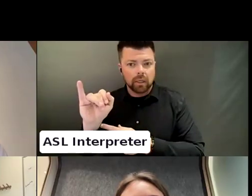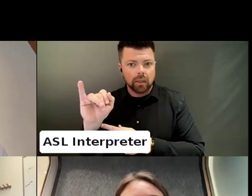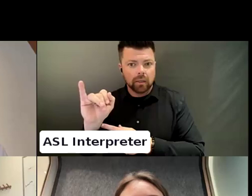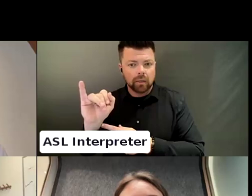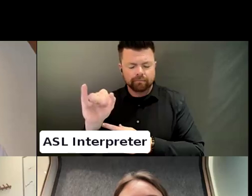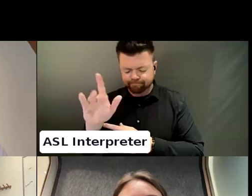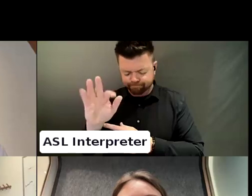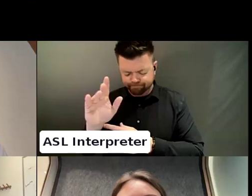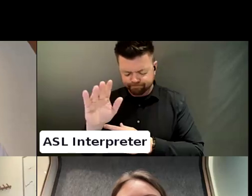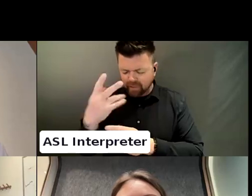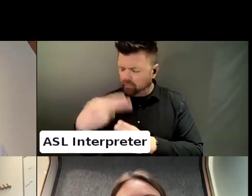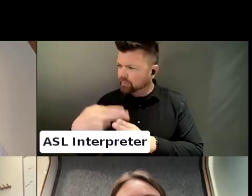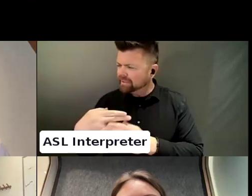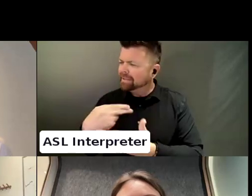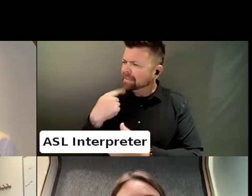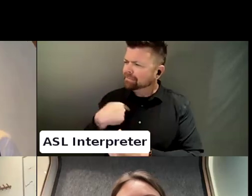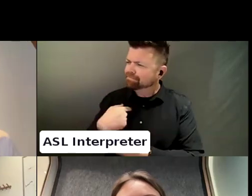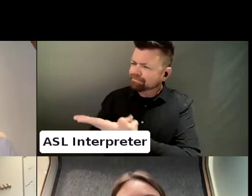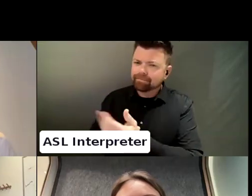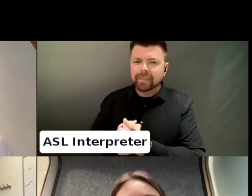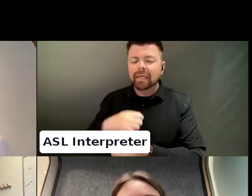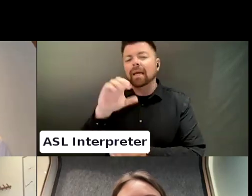Tell me the name of it again. It's